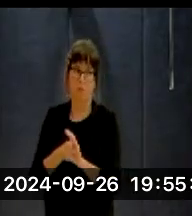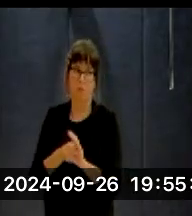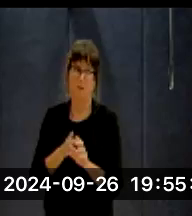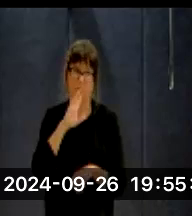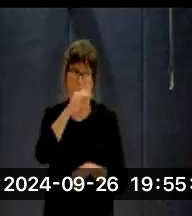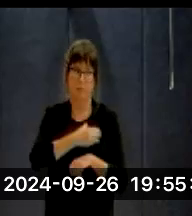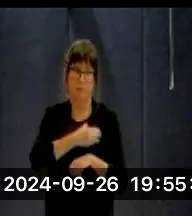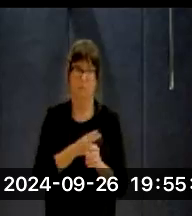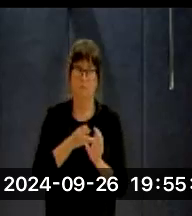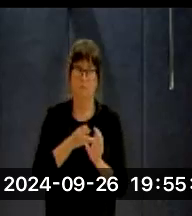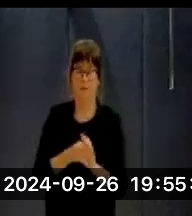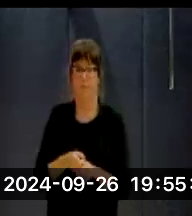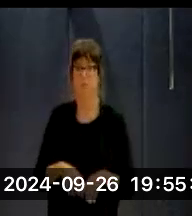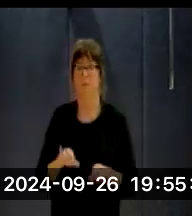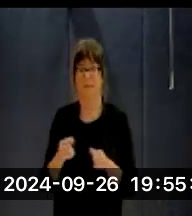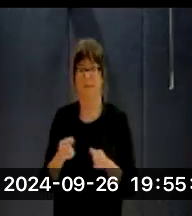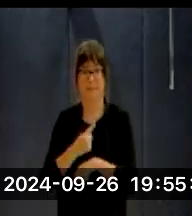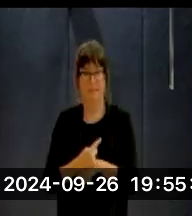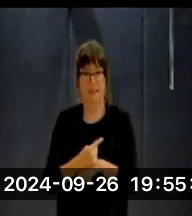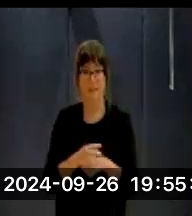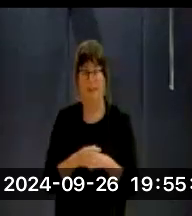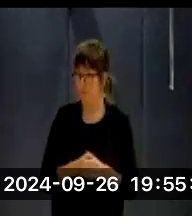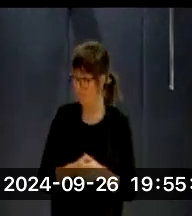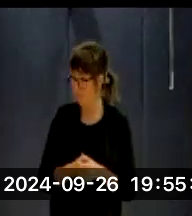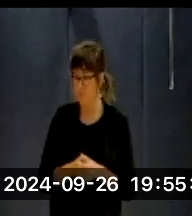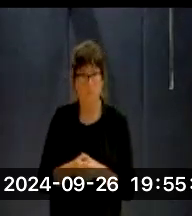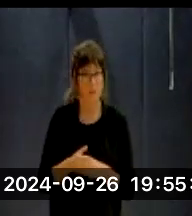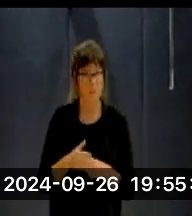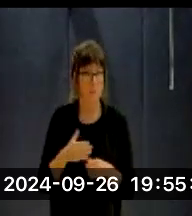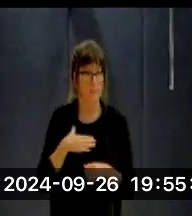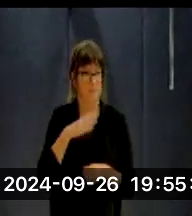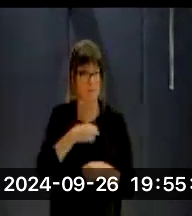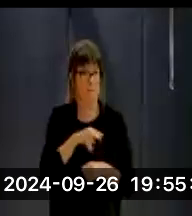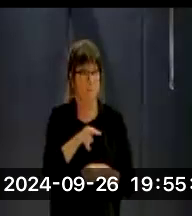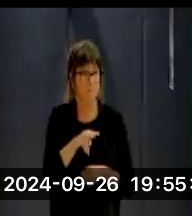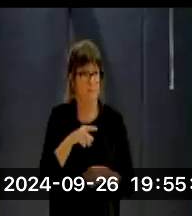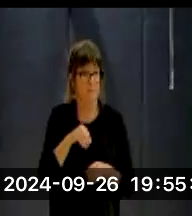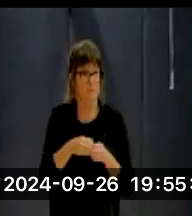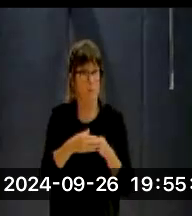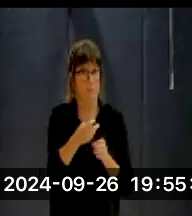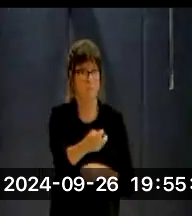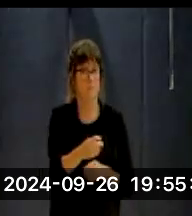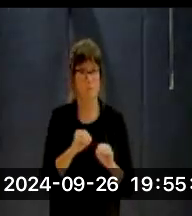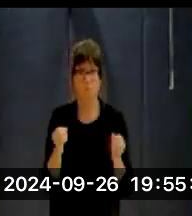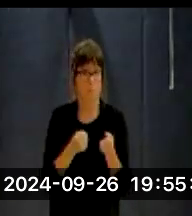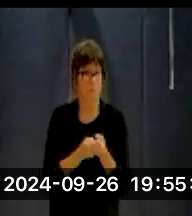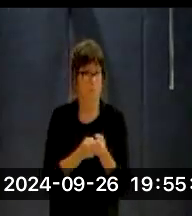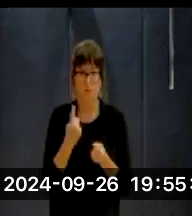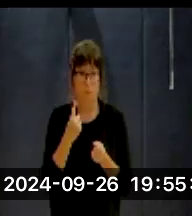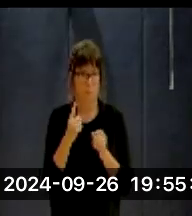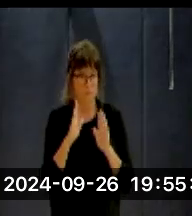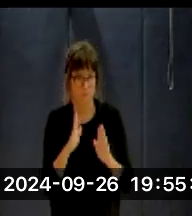During that day, I witnessed my son in a corner with no supports. No one was tending to his